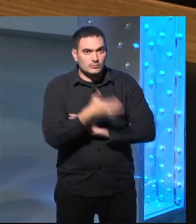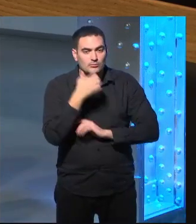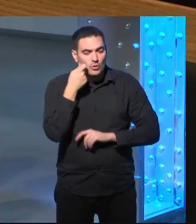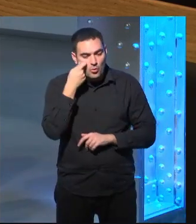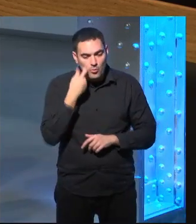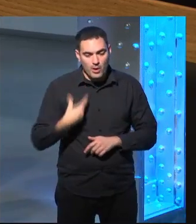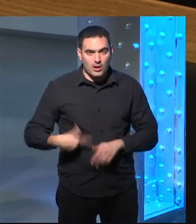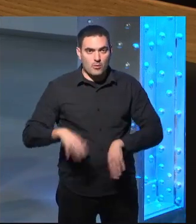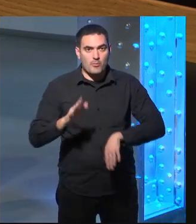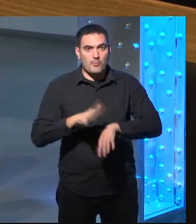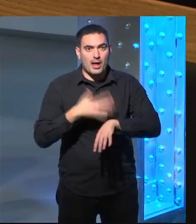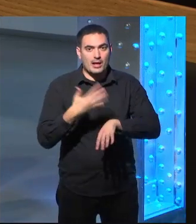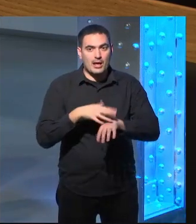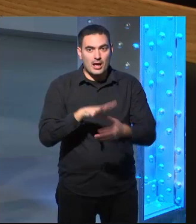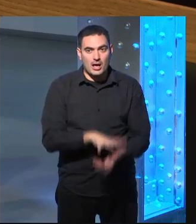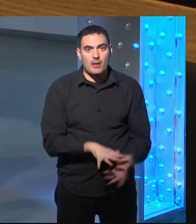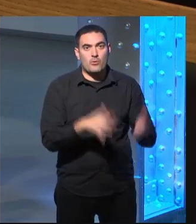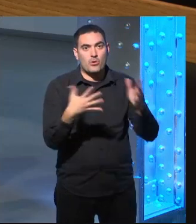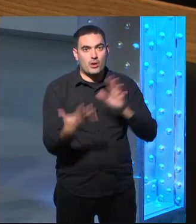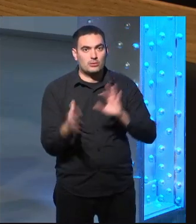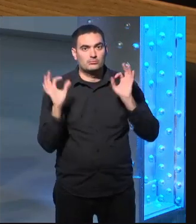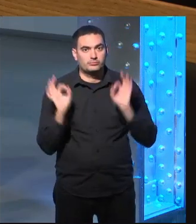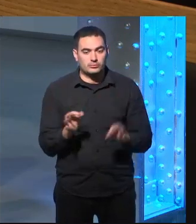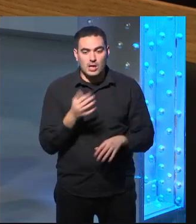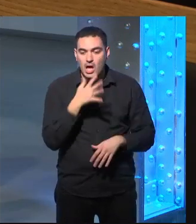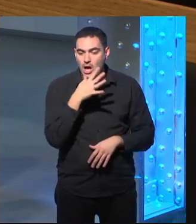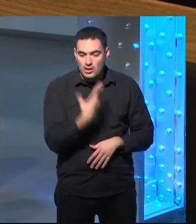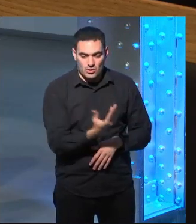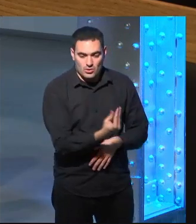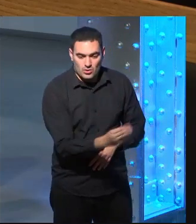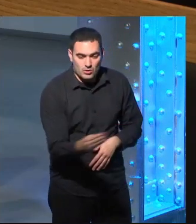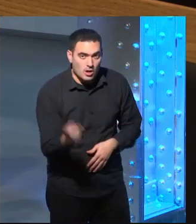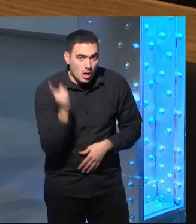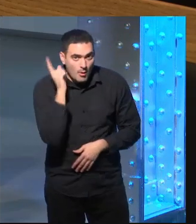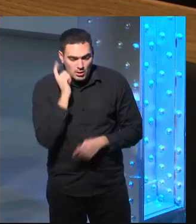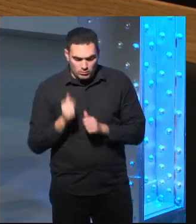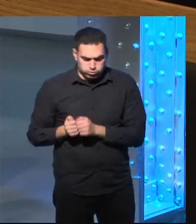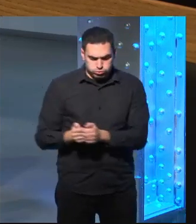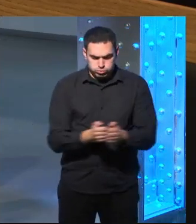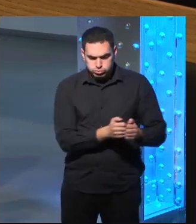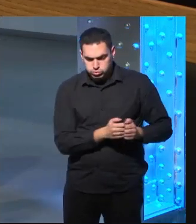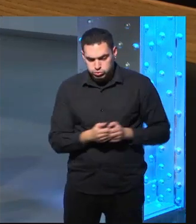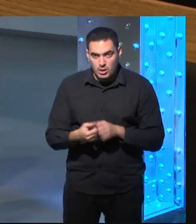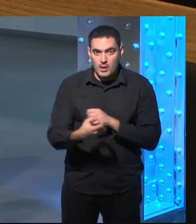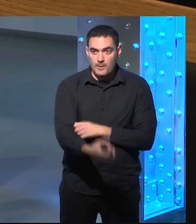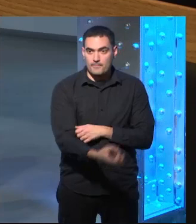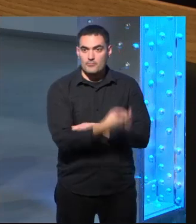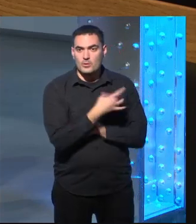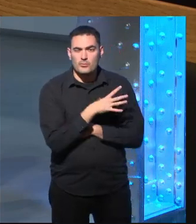the human being is here to evolve, that we cannot expect a child.